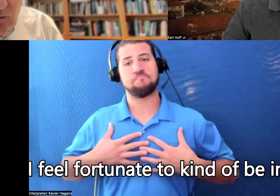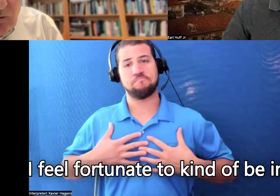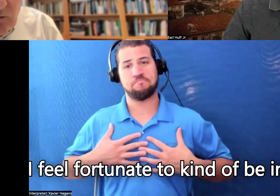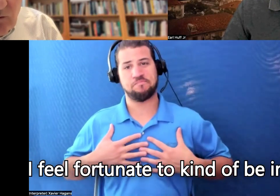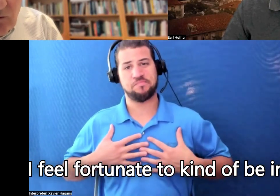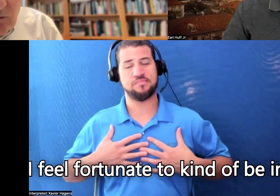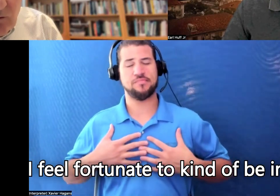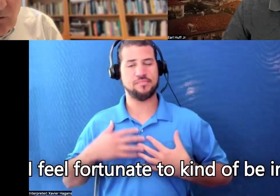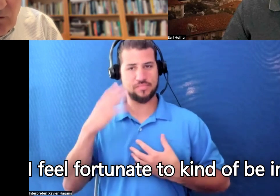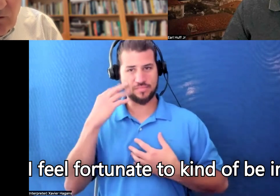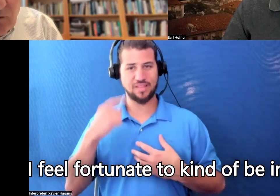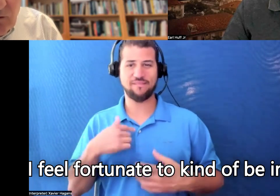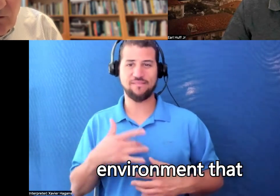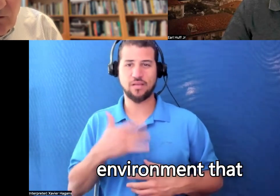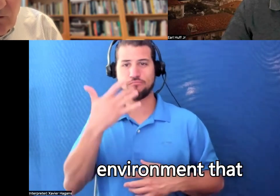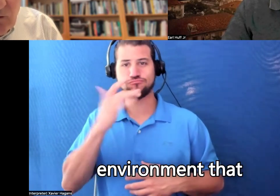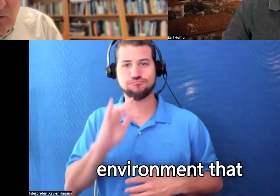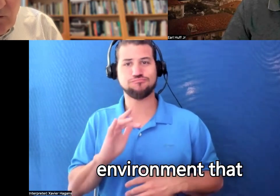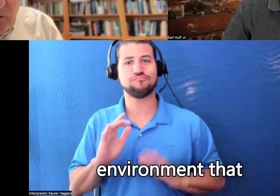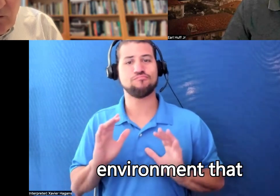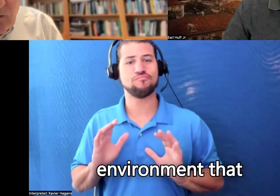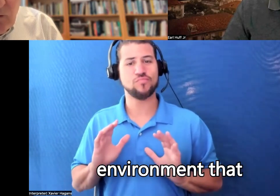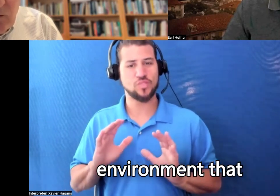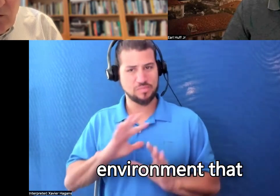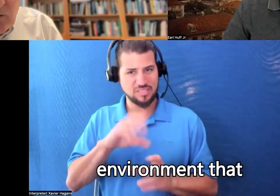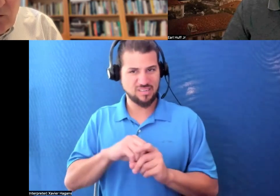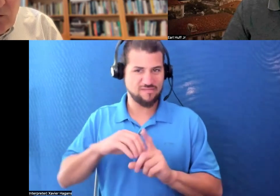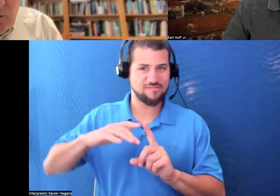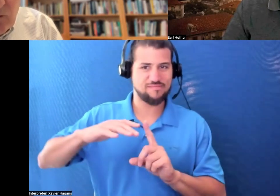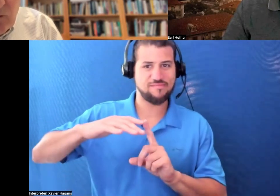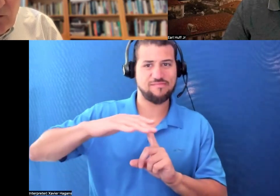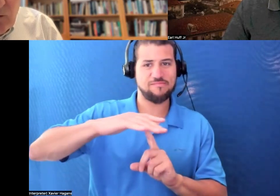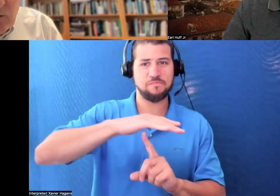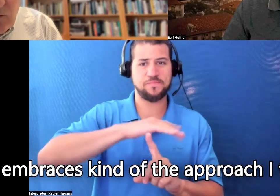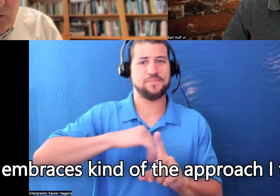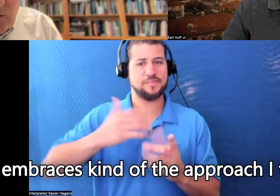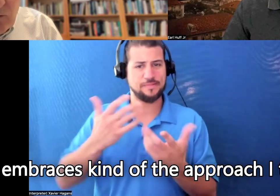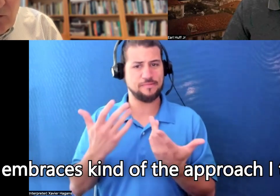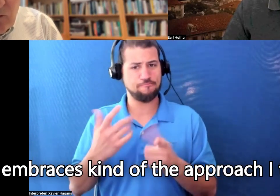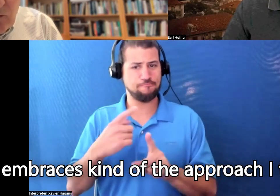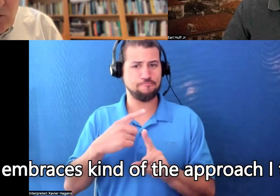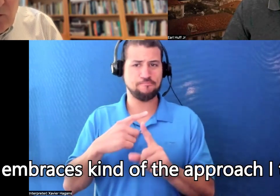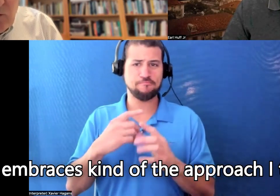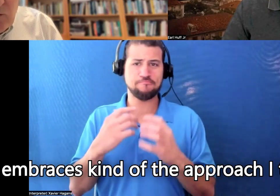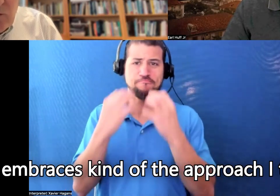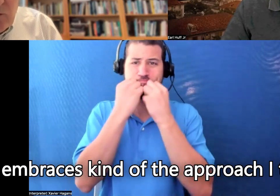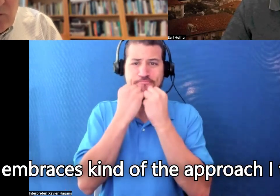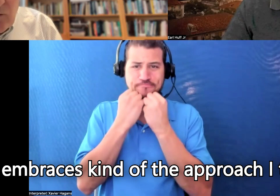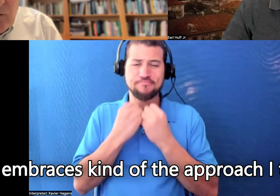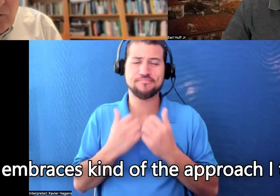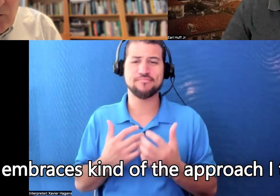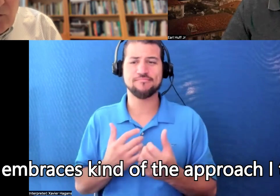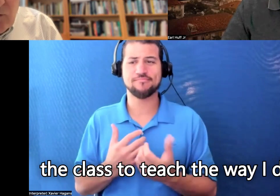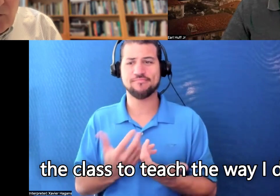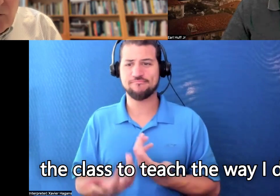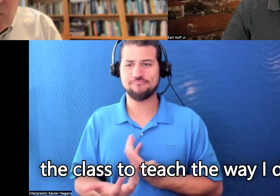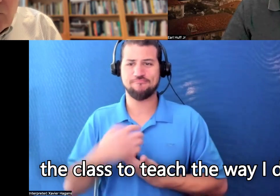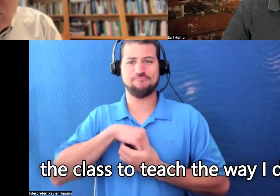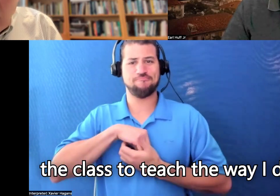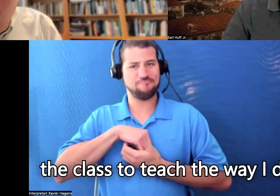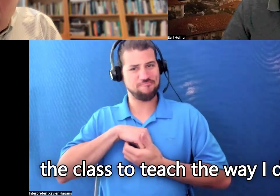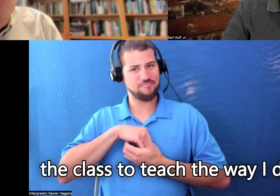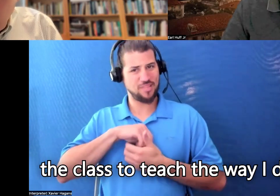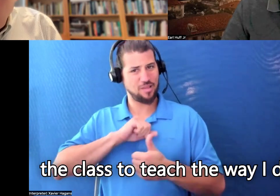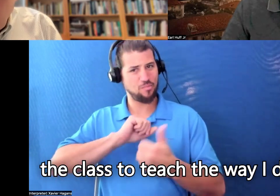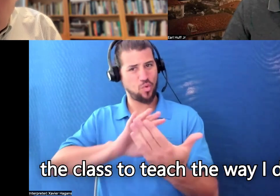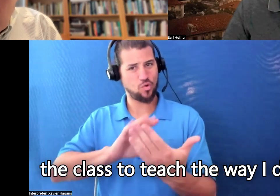feel fortunate to kind of be in an environment that embraces kind of the approach I take to the class